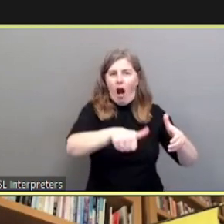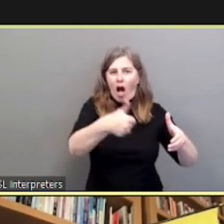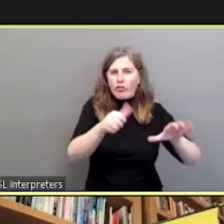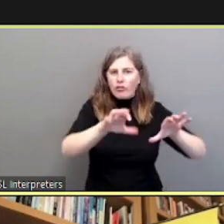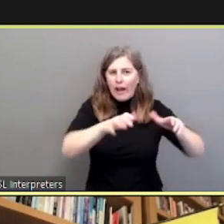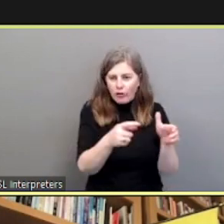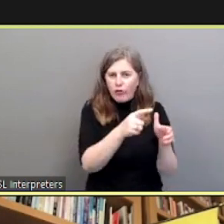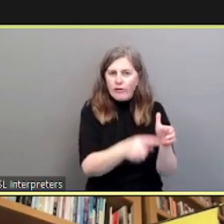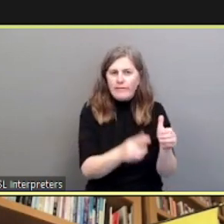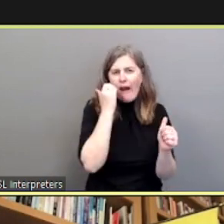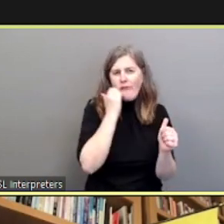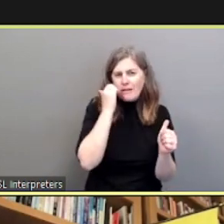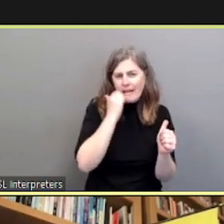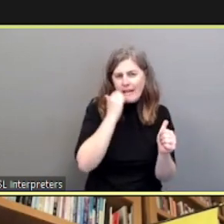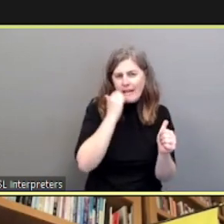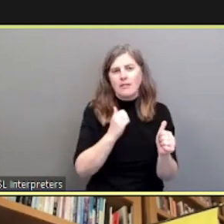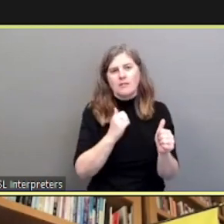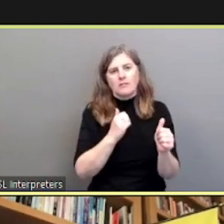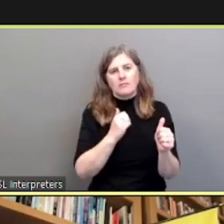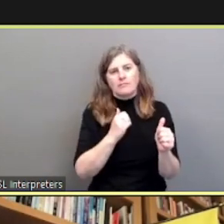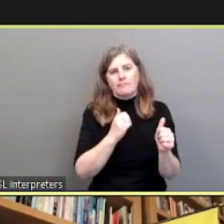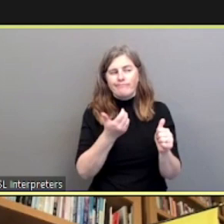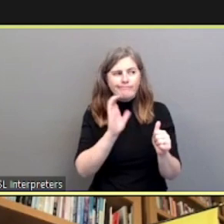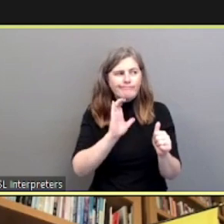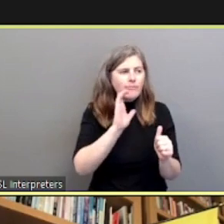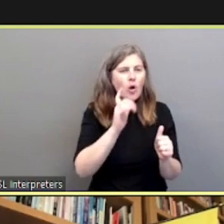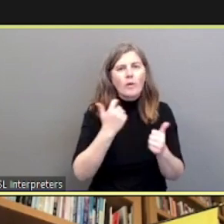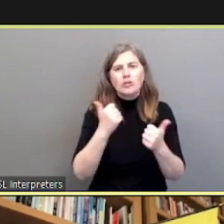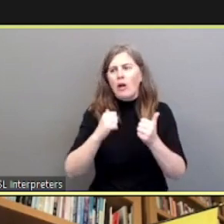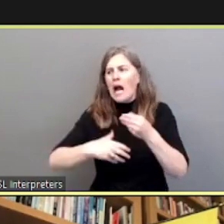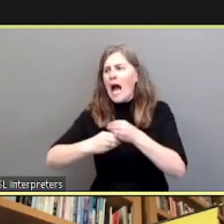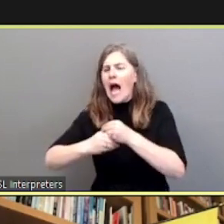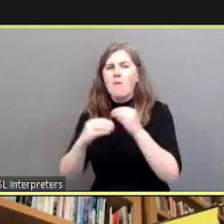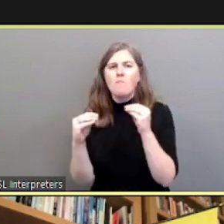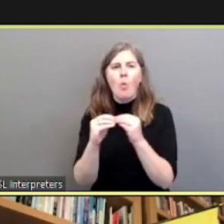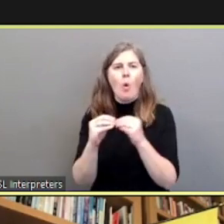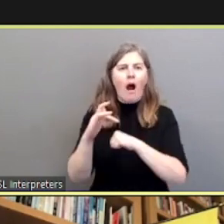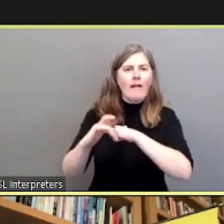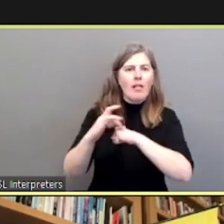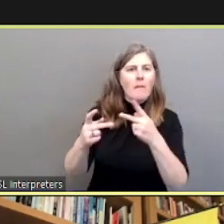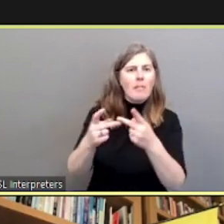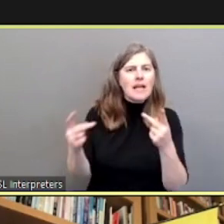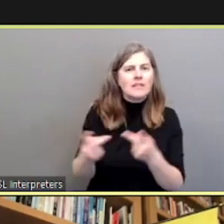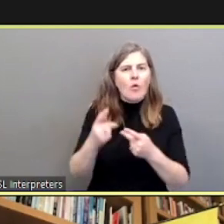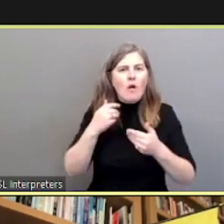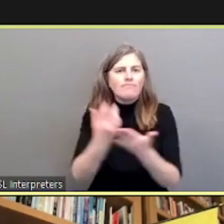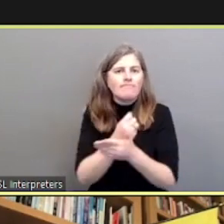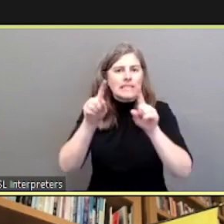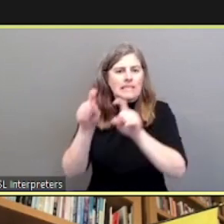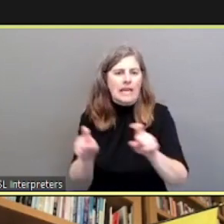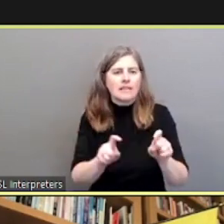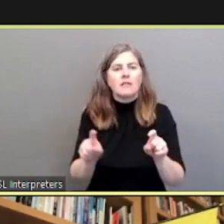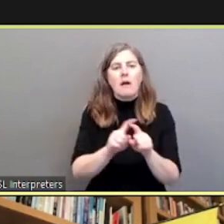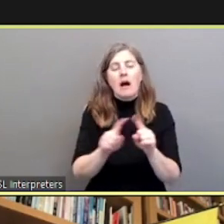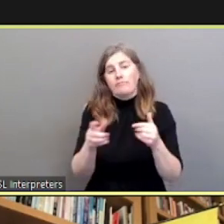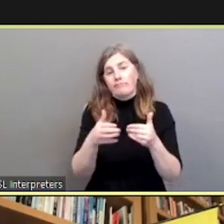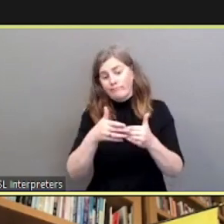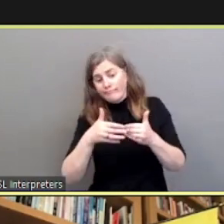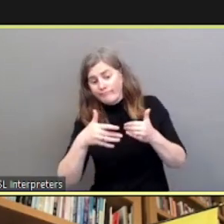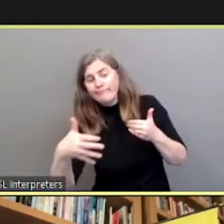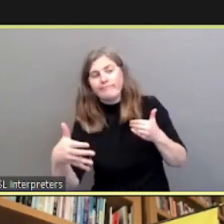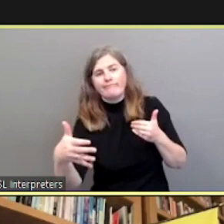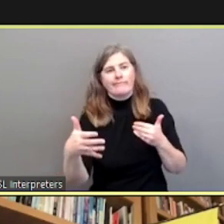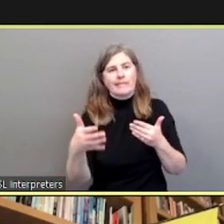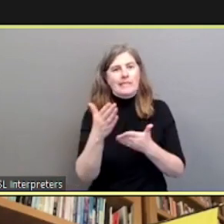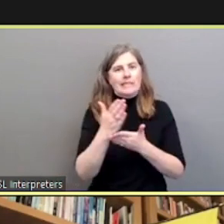And every day we seek out and try to add more and more of these testing sites to our website. But many days now, we've had over